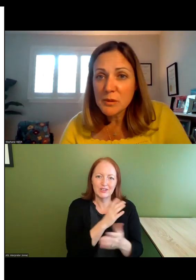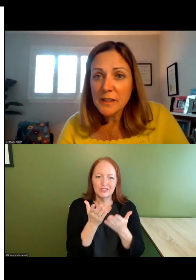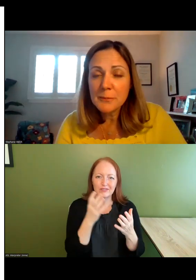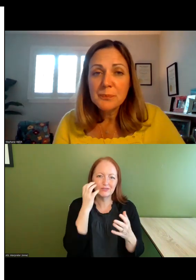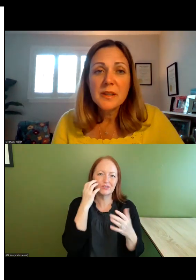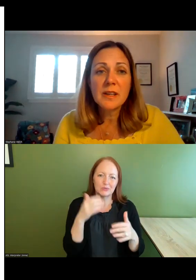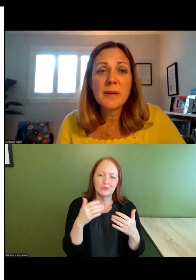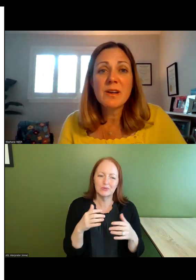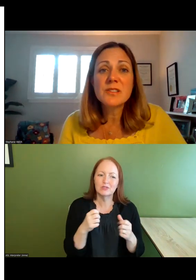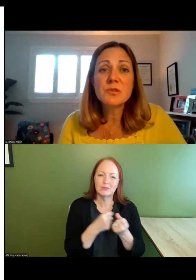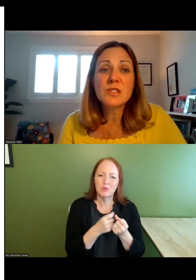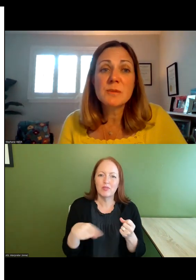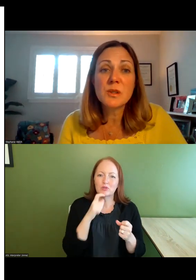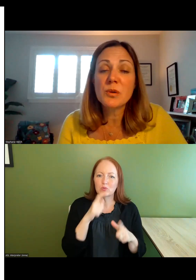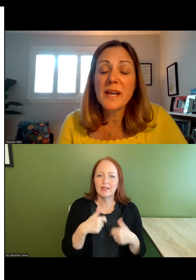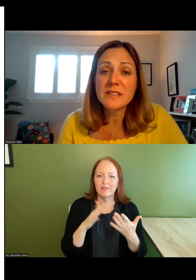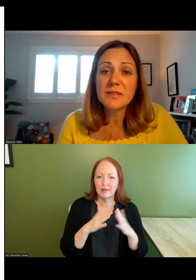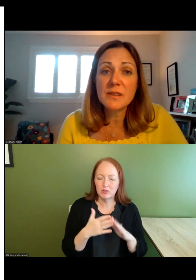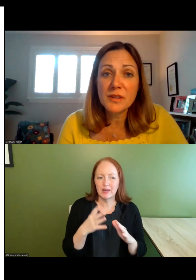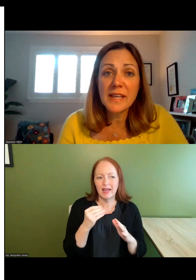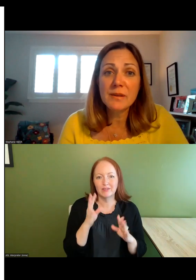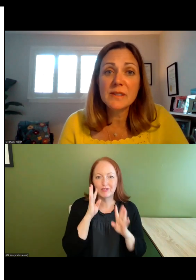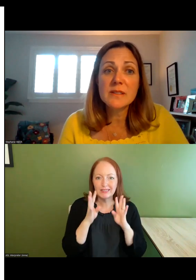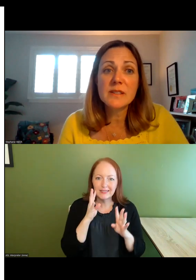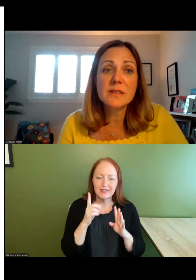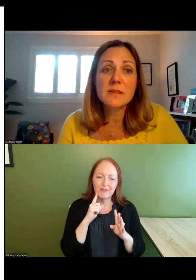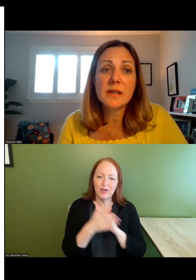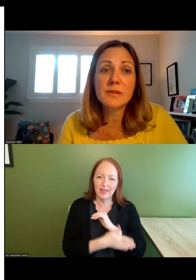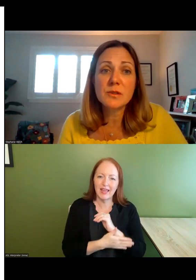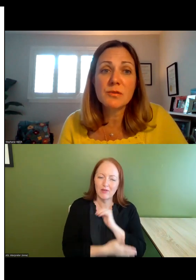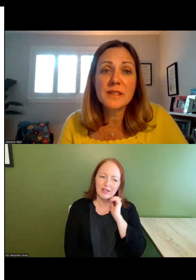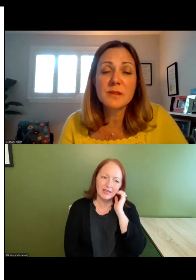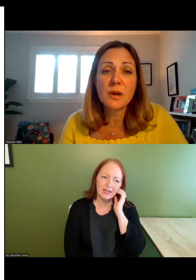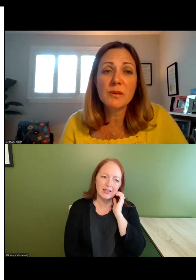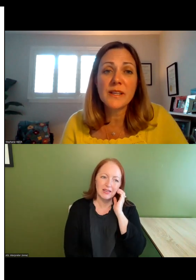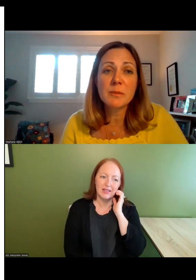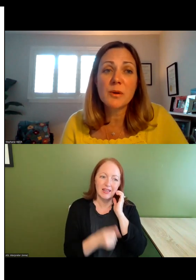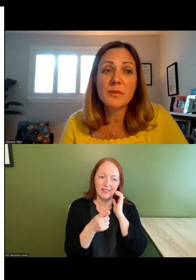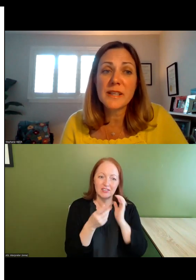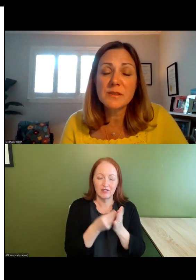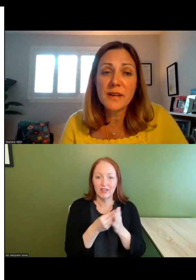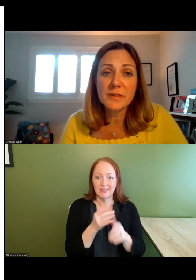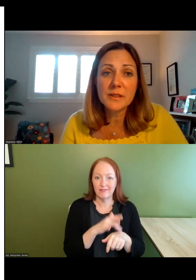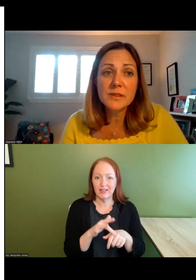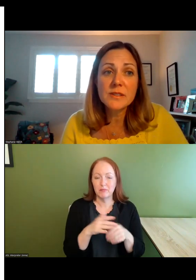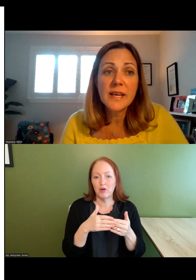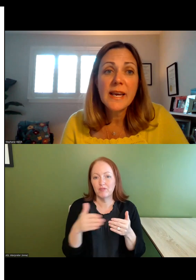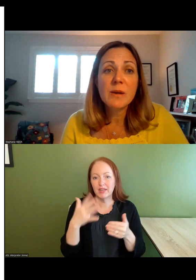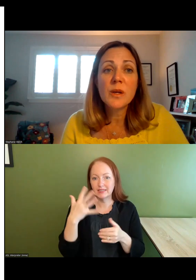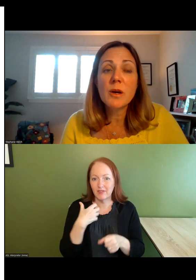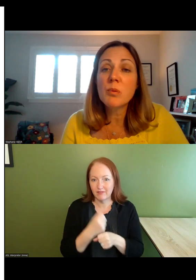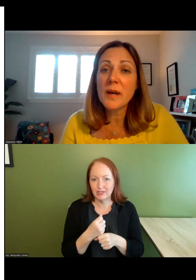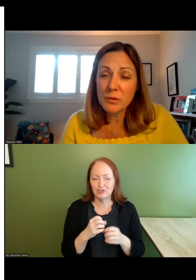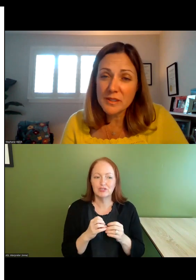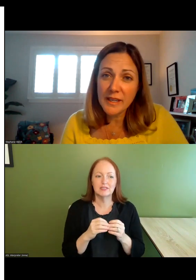in the community. And also just some creativity for the counties. These are funds that are available over the next 5 years,